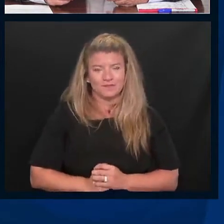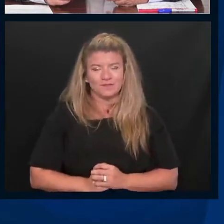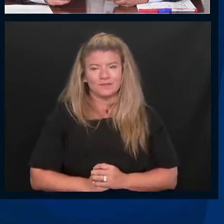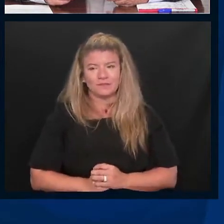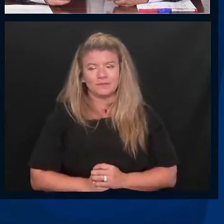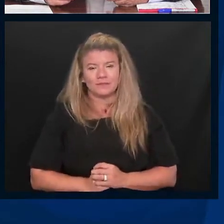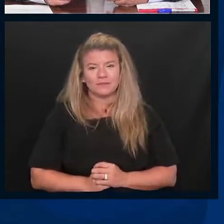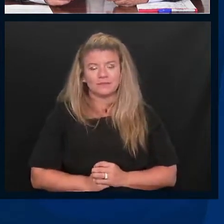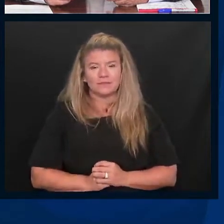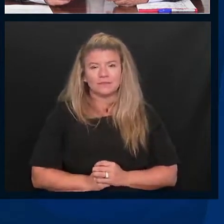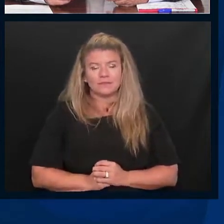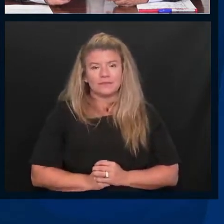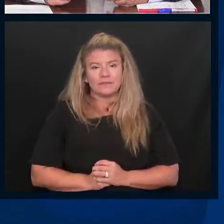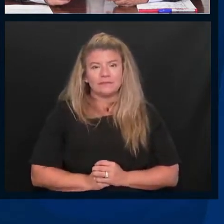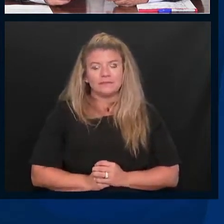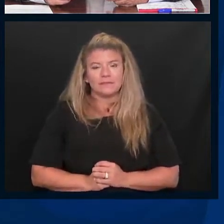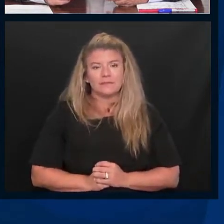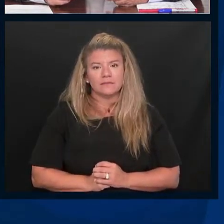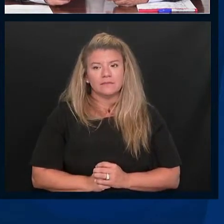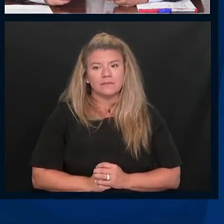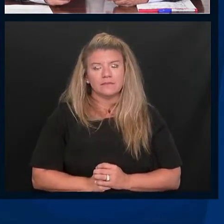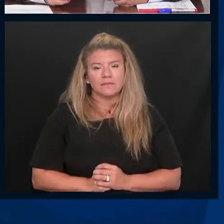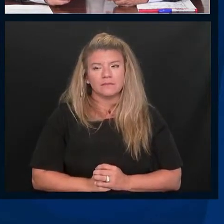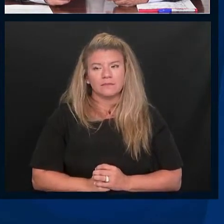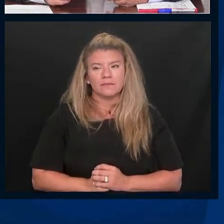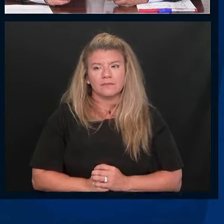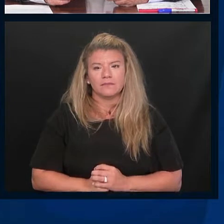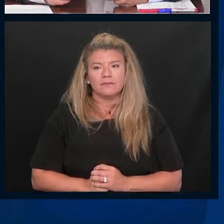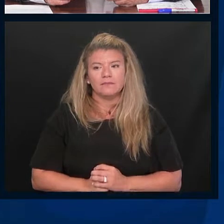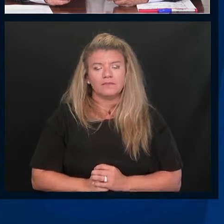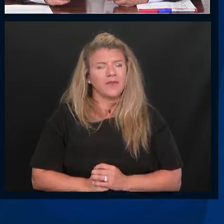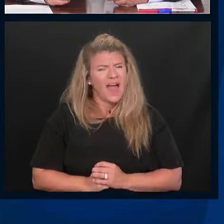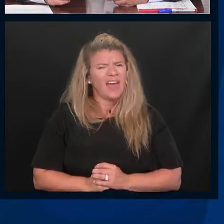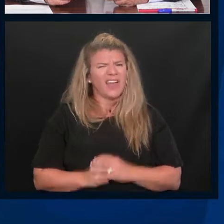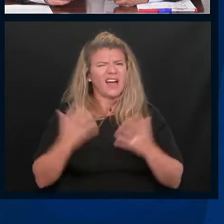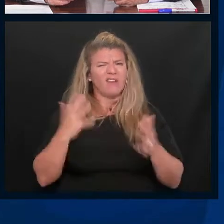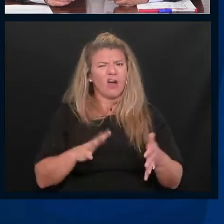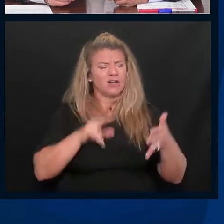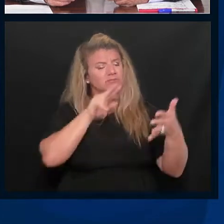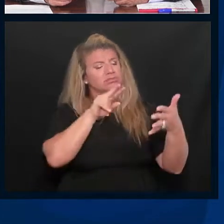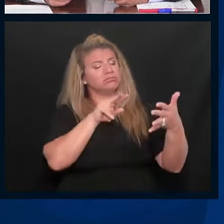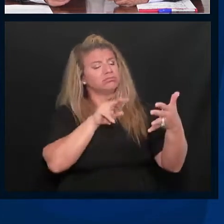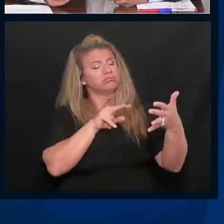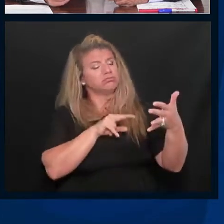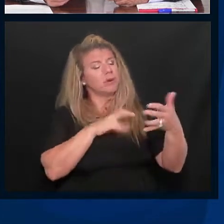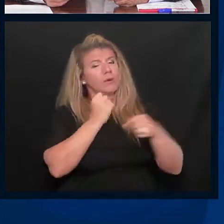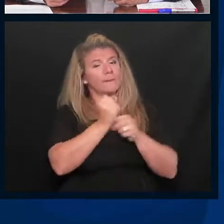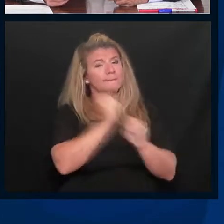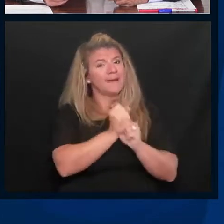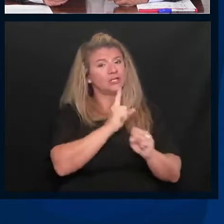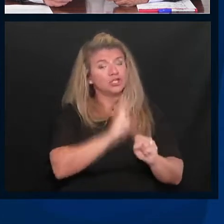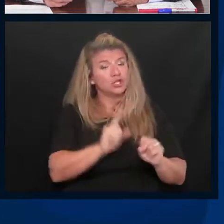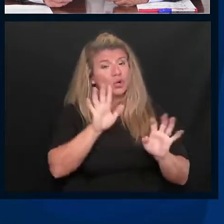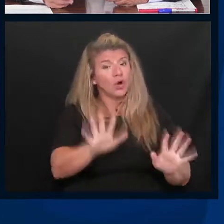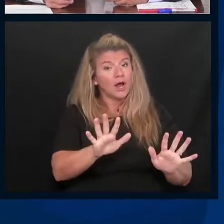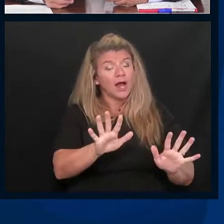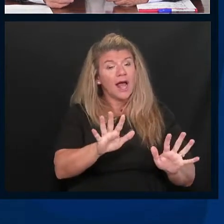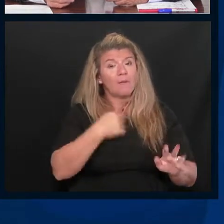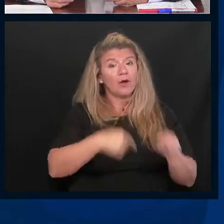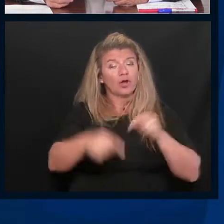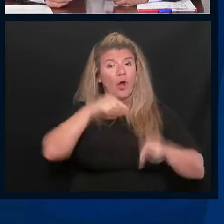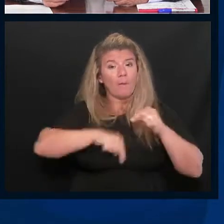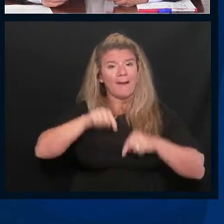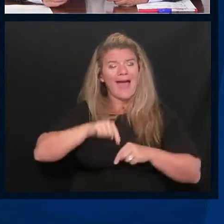I think I've covered everything with this and everything. I always go back to Nathan's